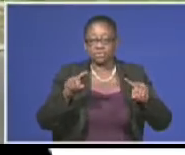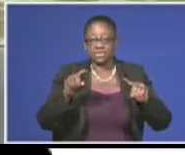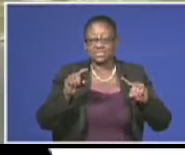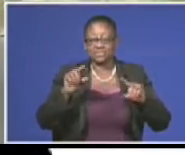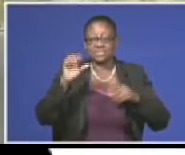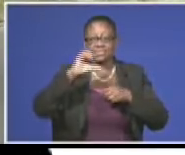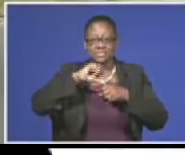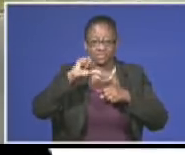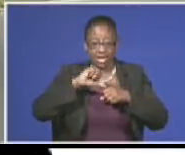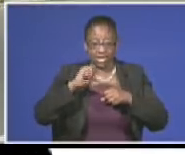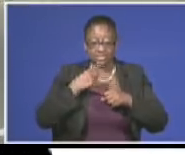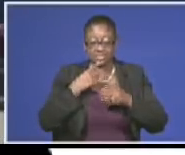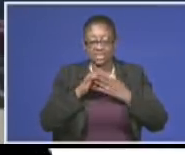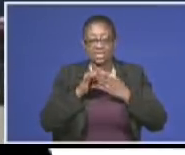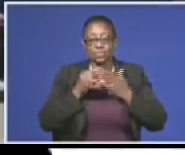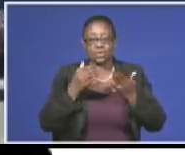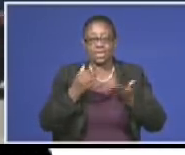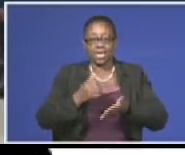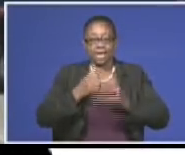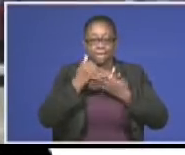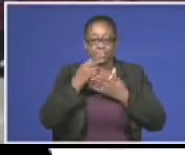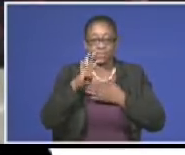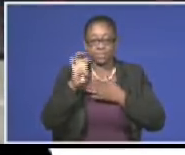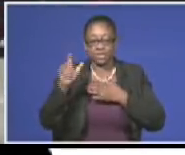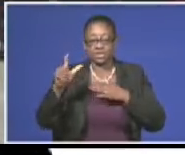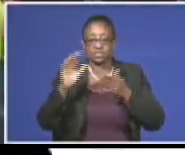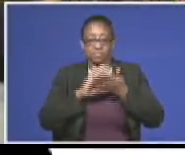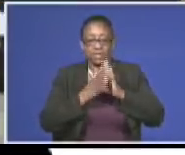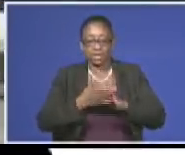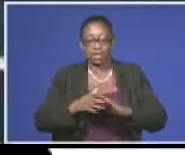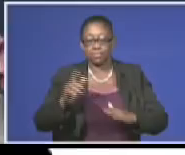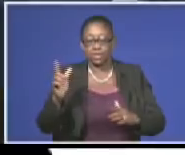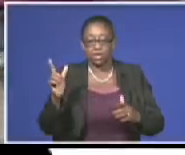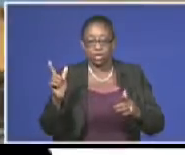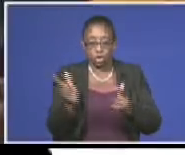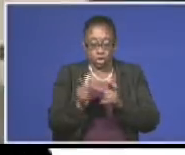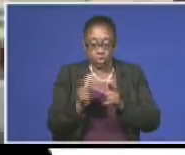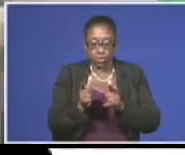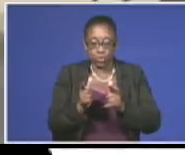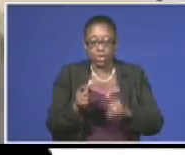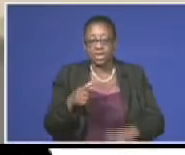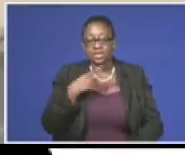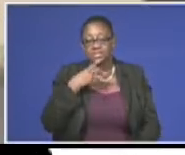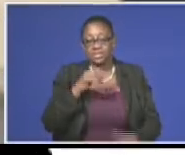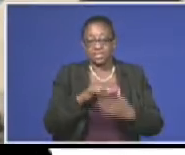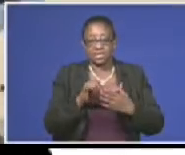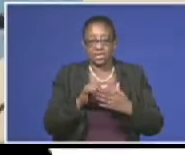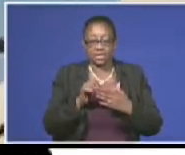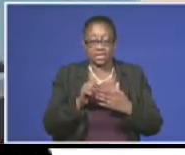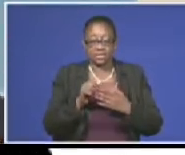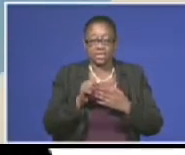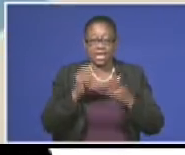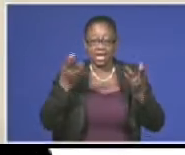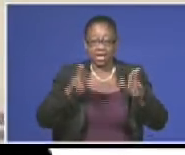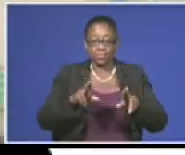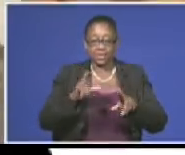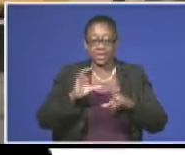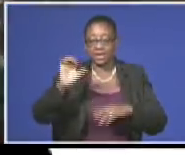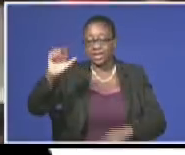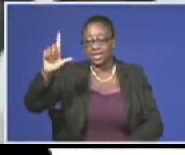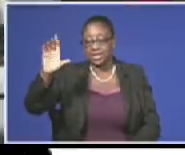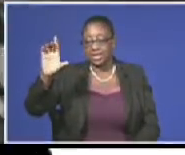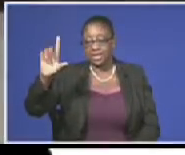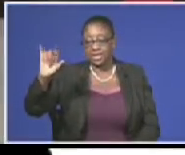signed a contract with the Finnish company back in March to install a new 132 megawatt engine power plant at Clifton Pier with a